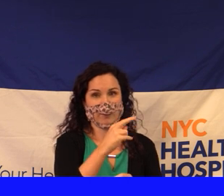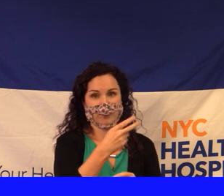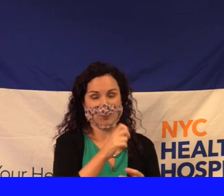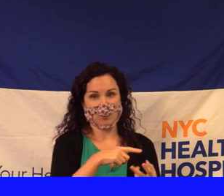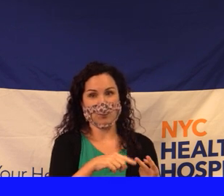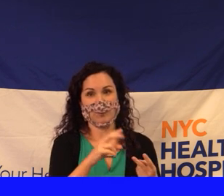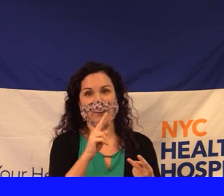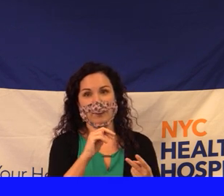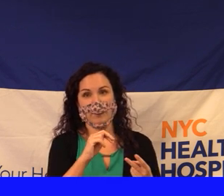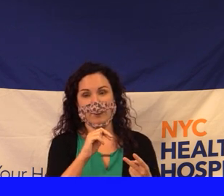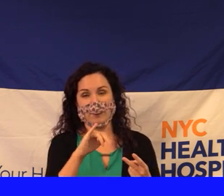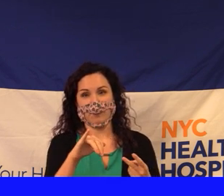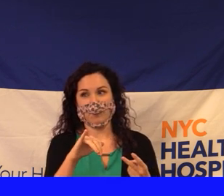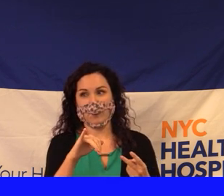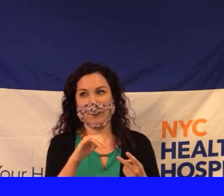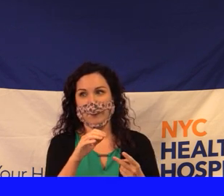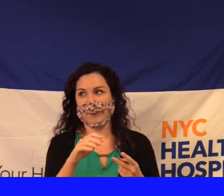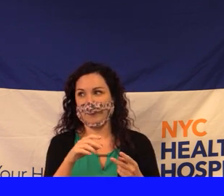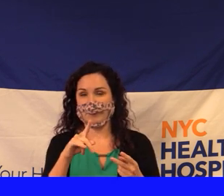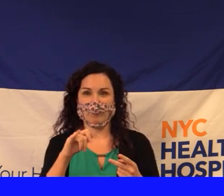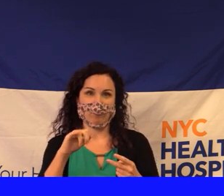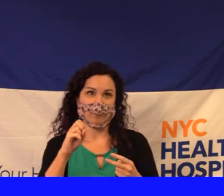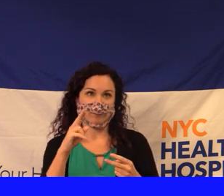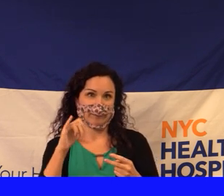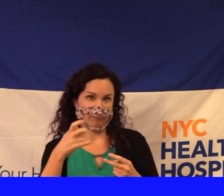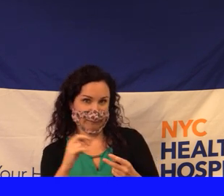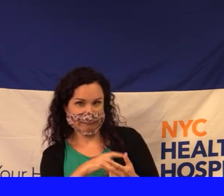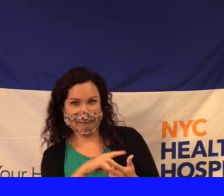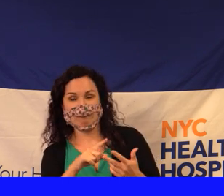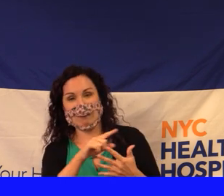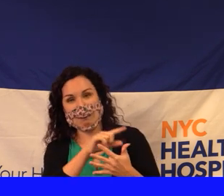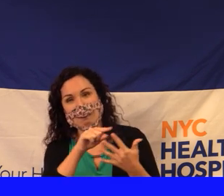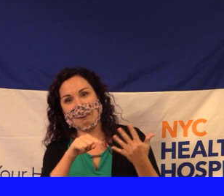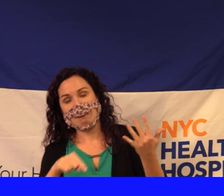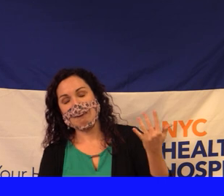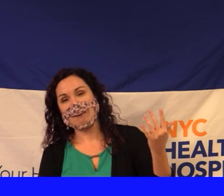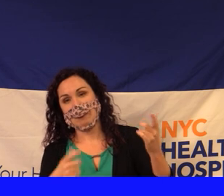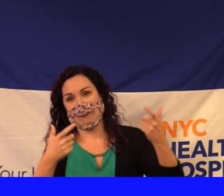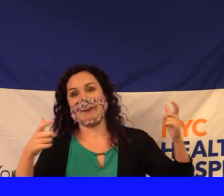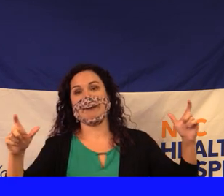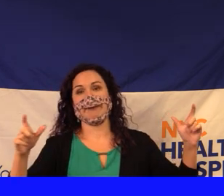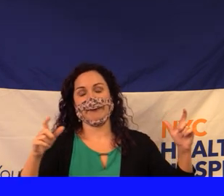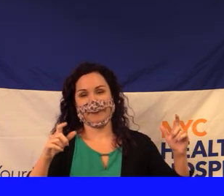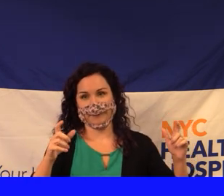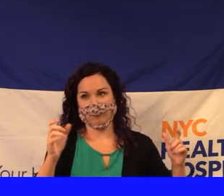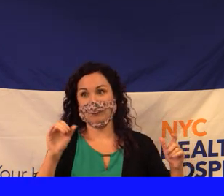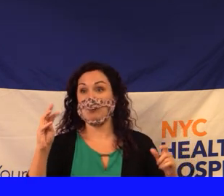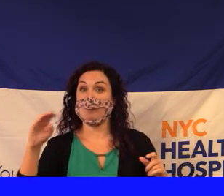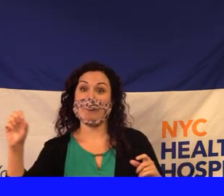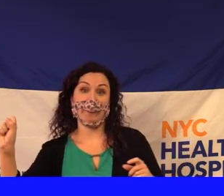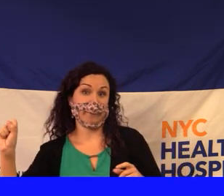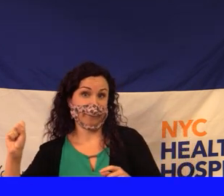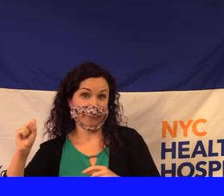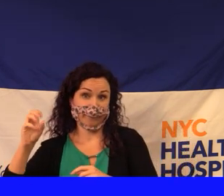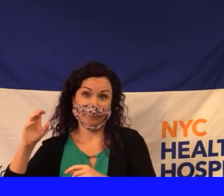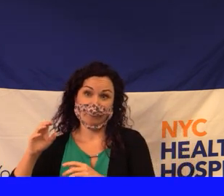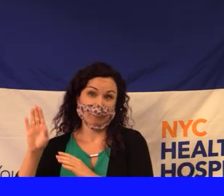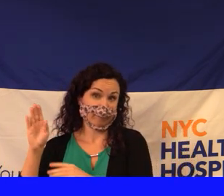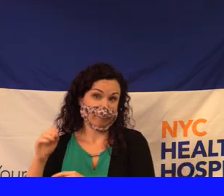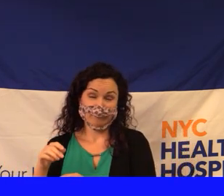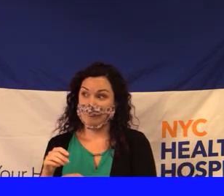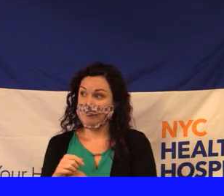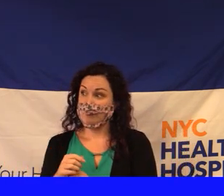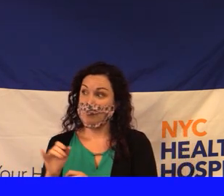York Presbyterian, and then in the New York City area, Hackensack Meridian, larger institutions like Massachusetts General, a little bit further up East